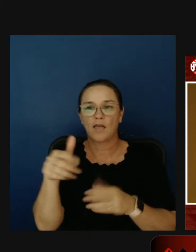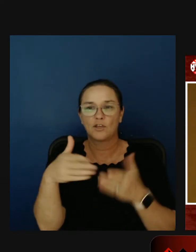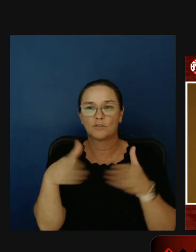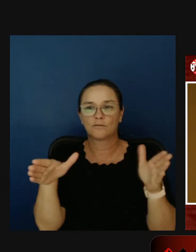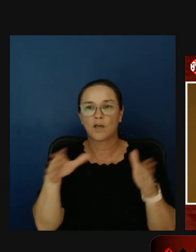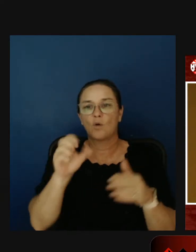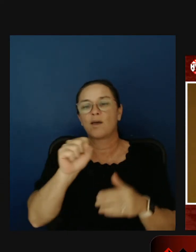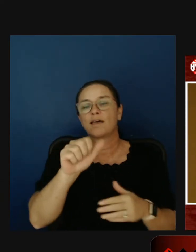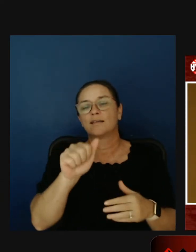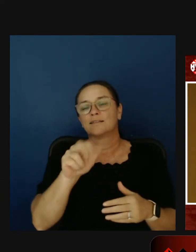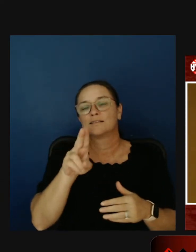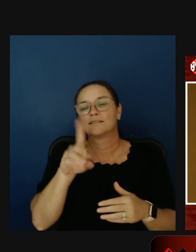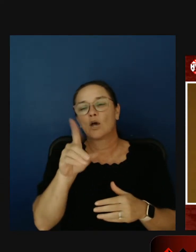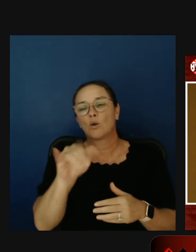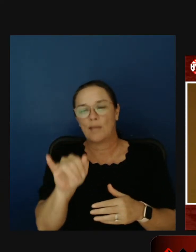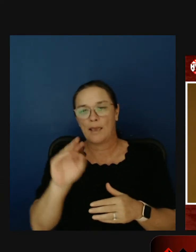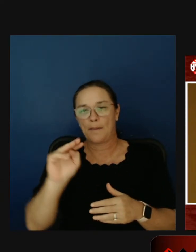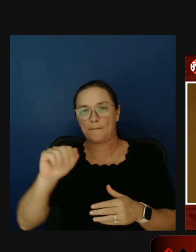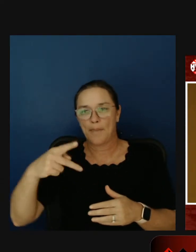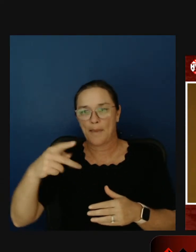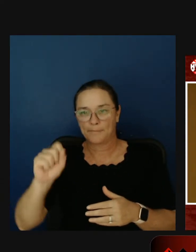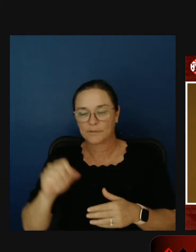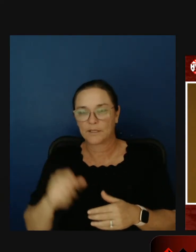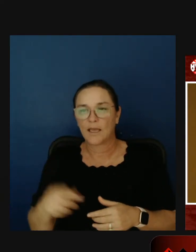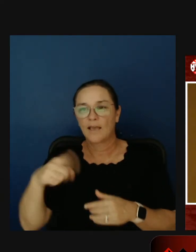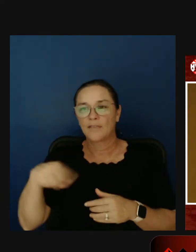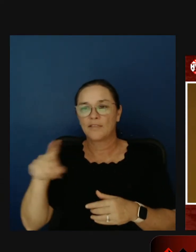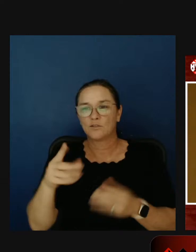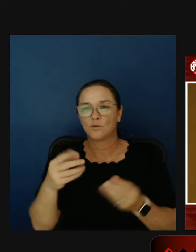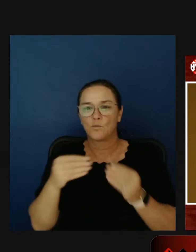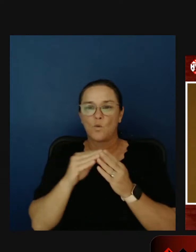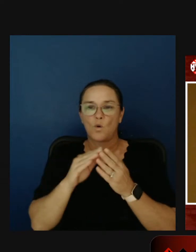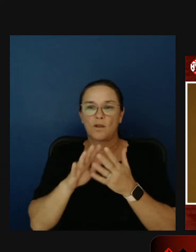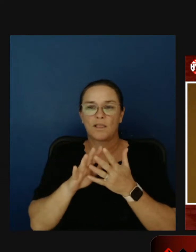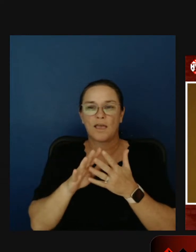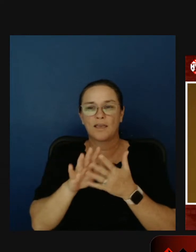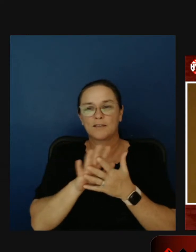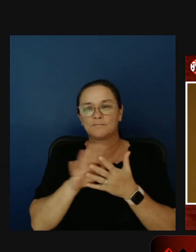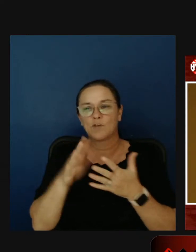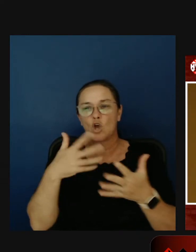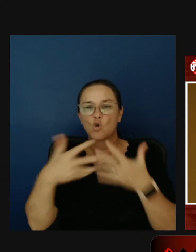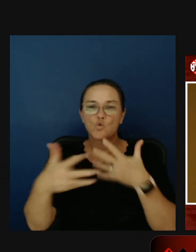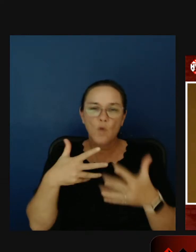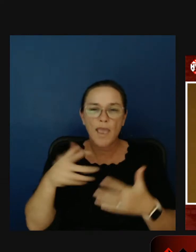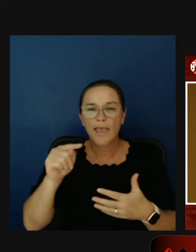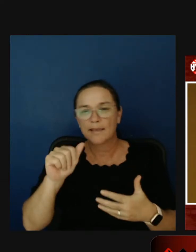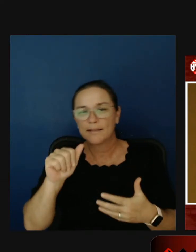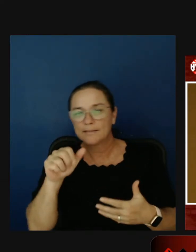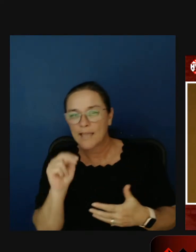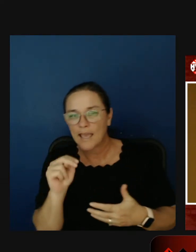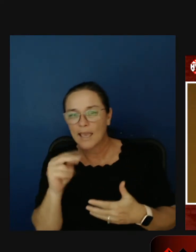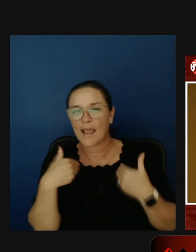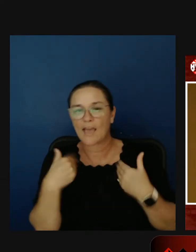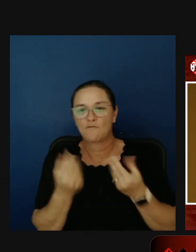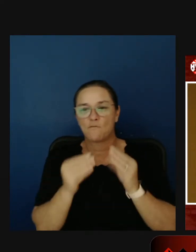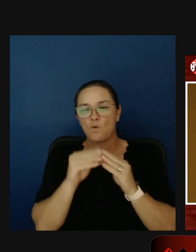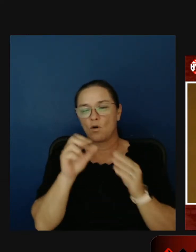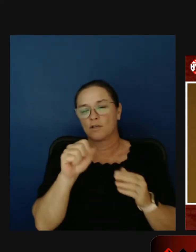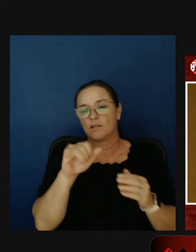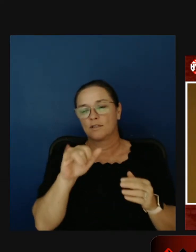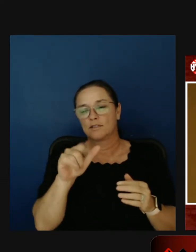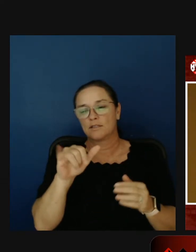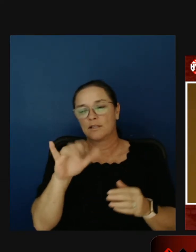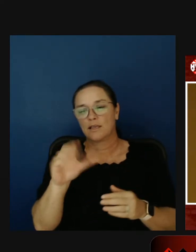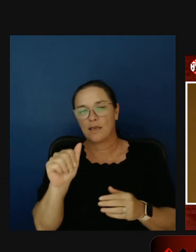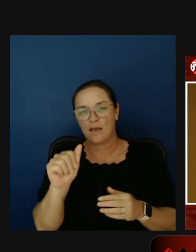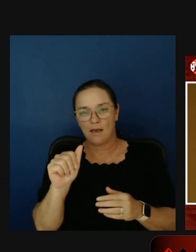Saudi that we had to map. You can see a lot of these are grayish tan rocks. They're a lot more silica rich than they are here in Hawaii, so